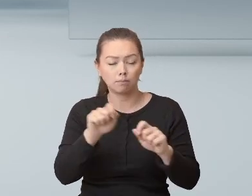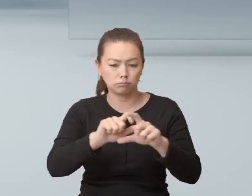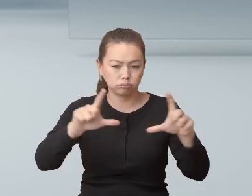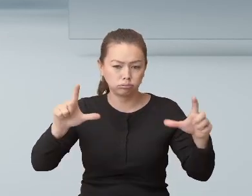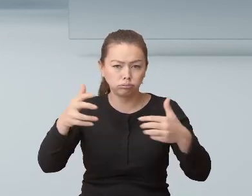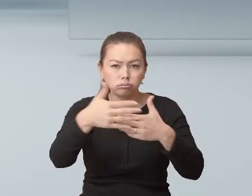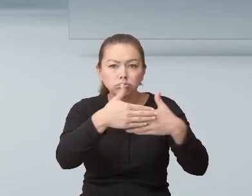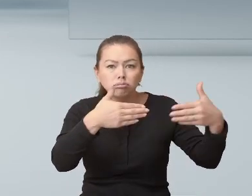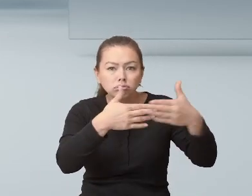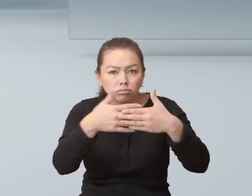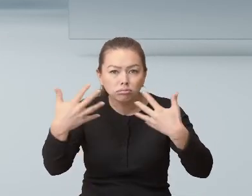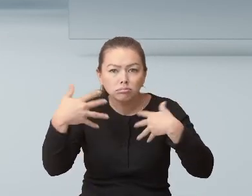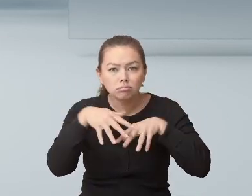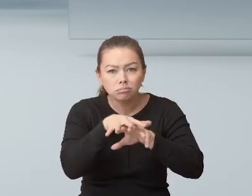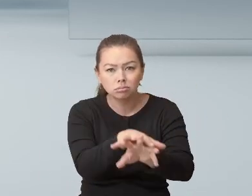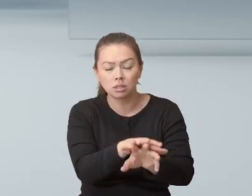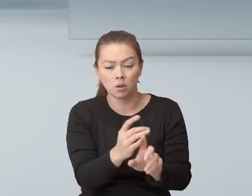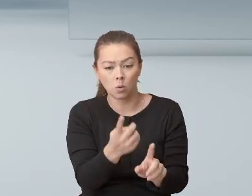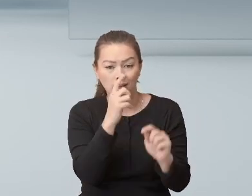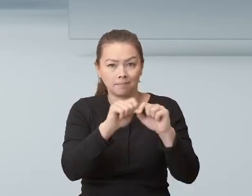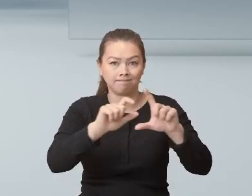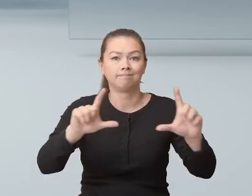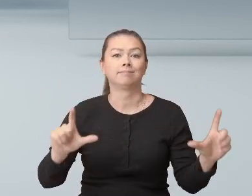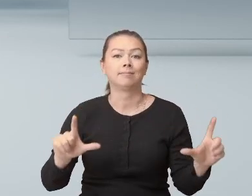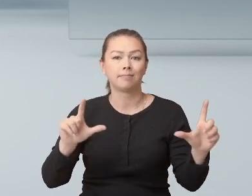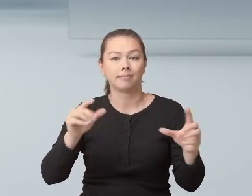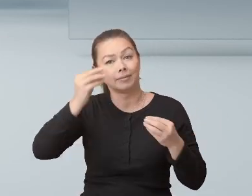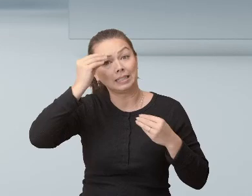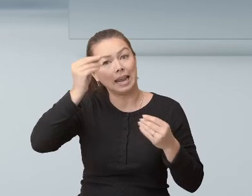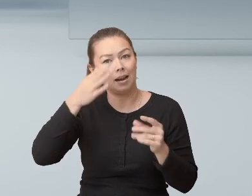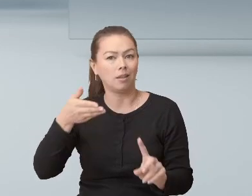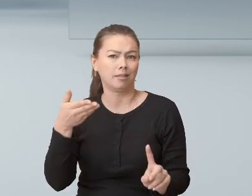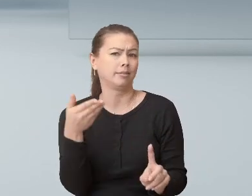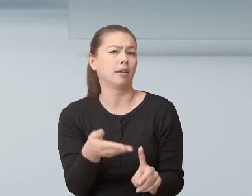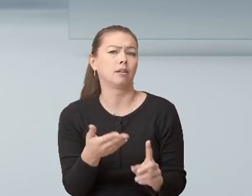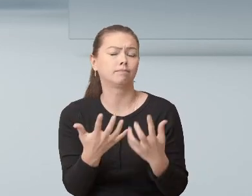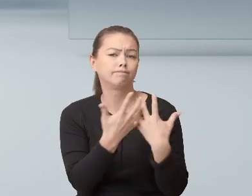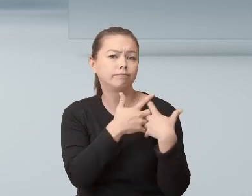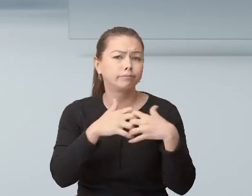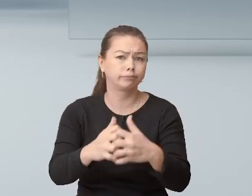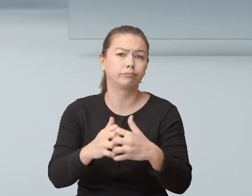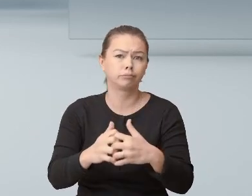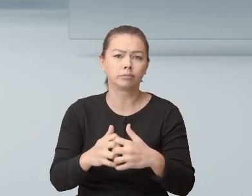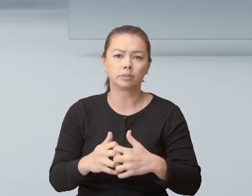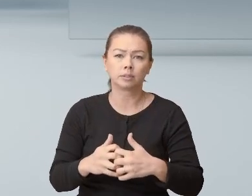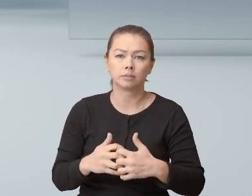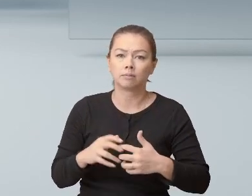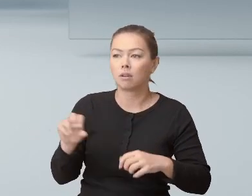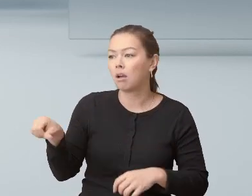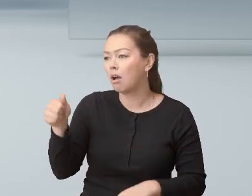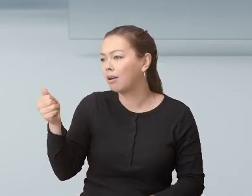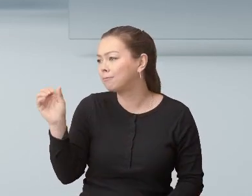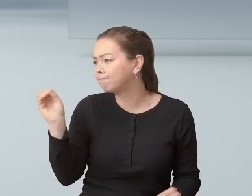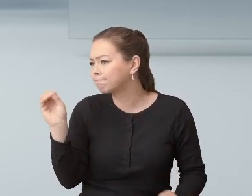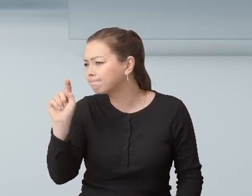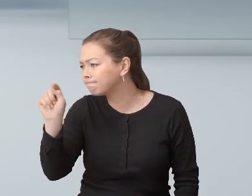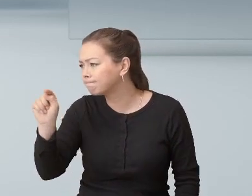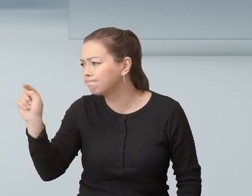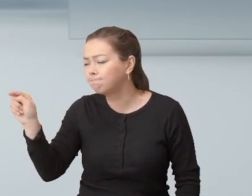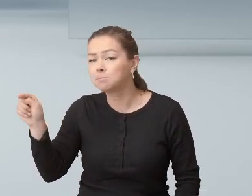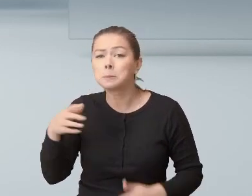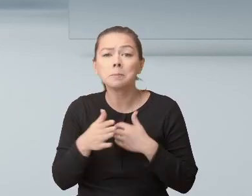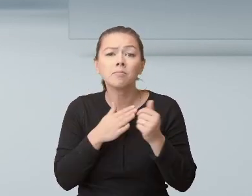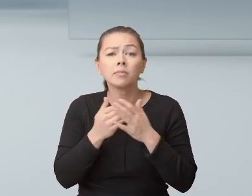having their data be surfaced from the ERP and the business systems in the tools they use most often, whether it's sitting in